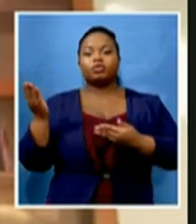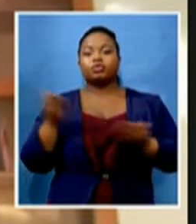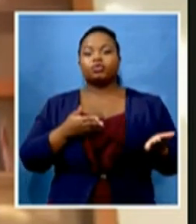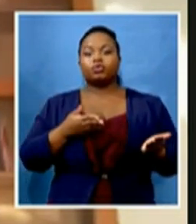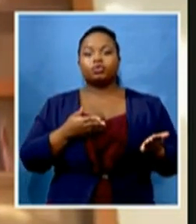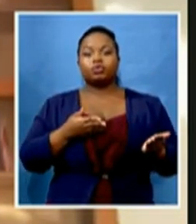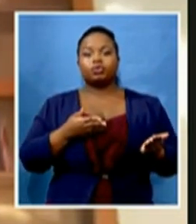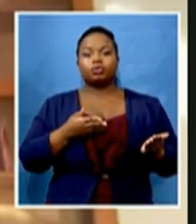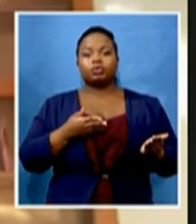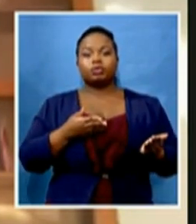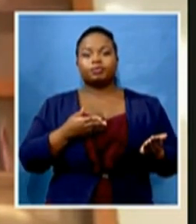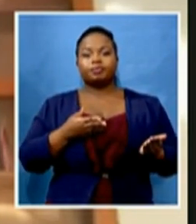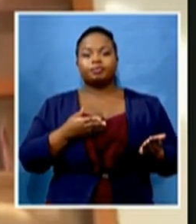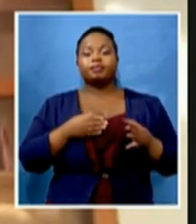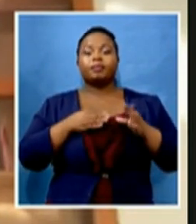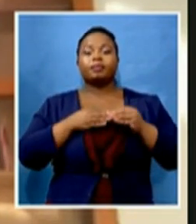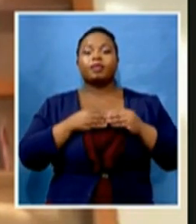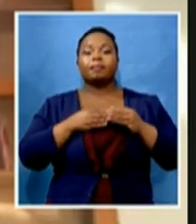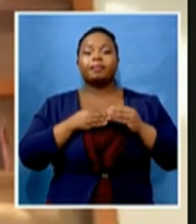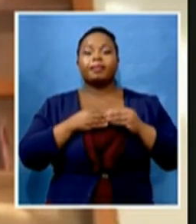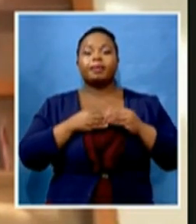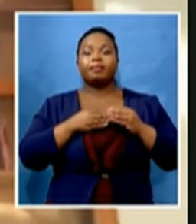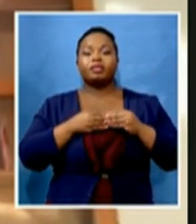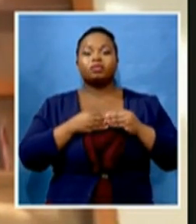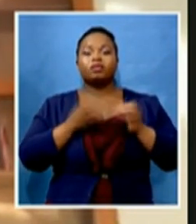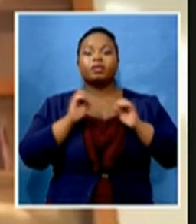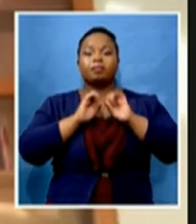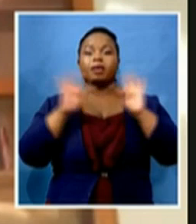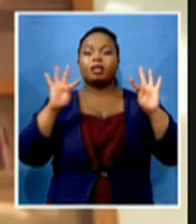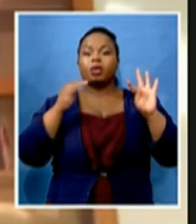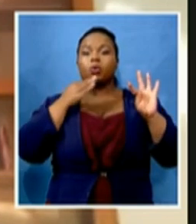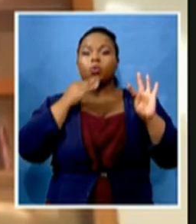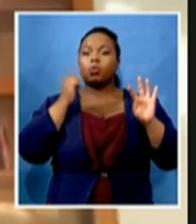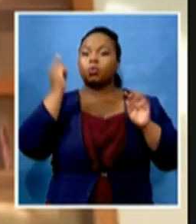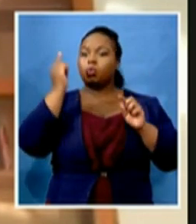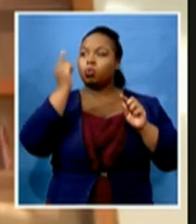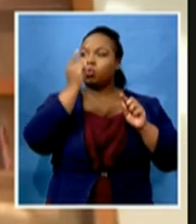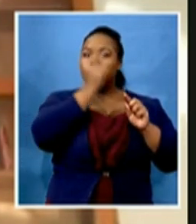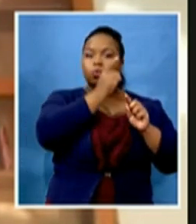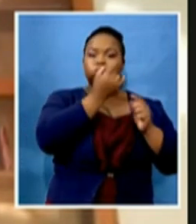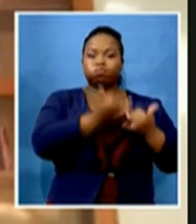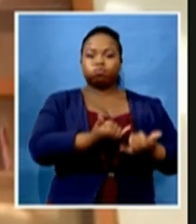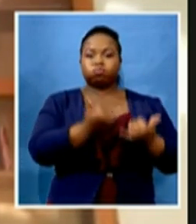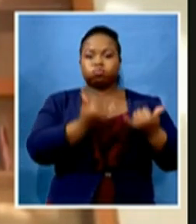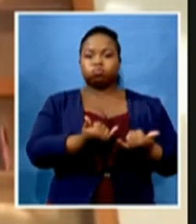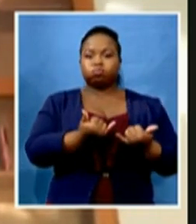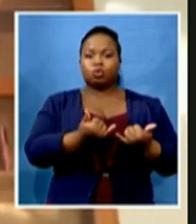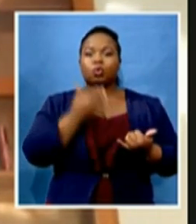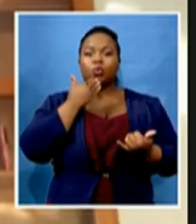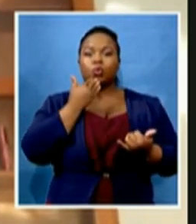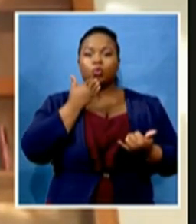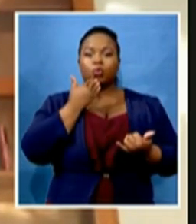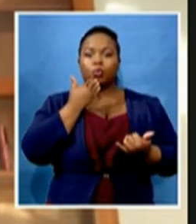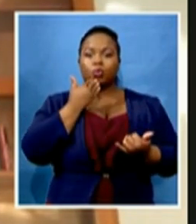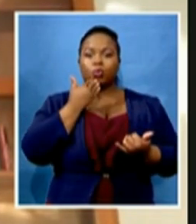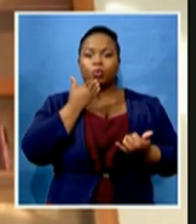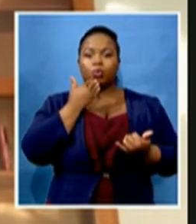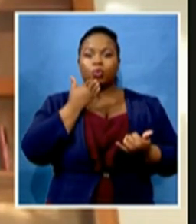the panels who are with us here today. There is a group of panelists that we did